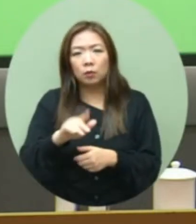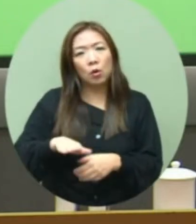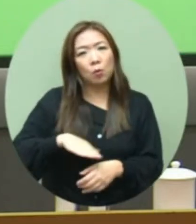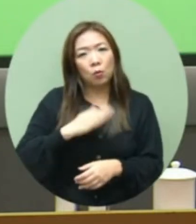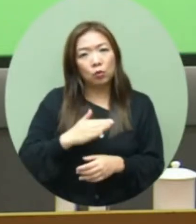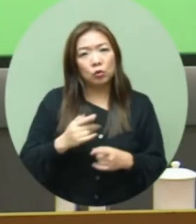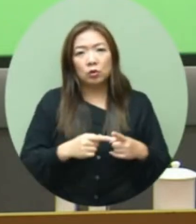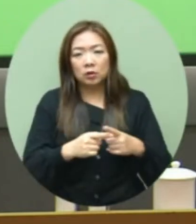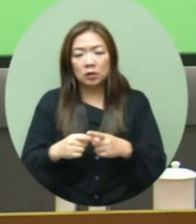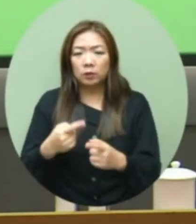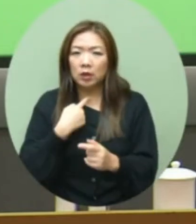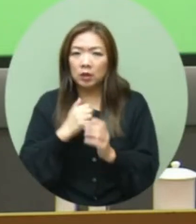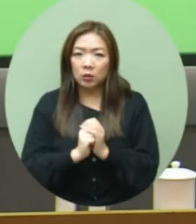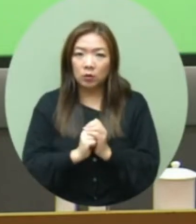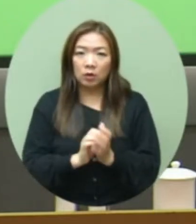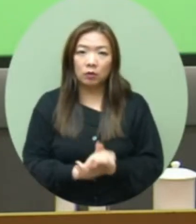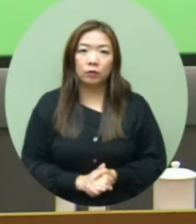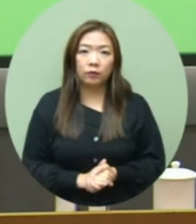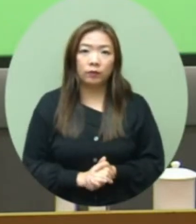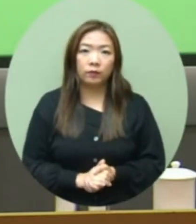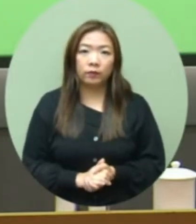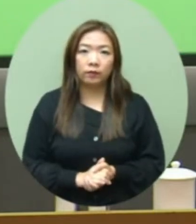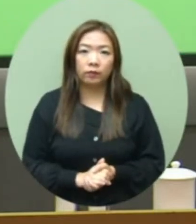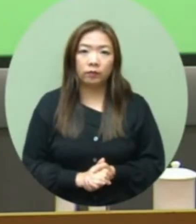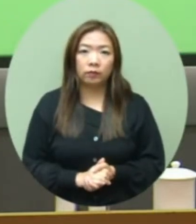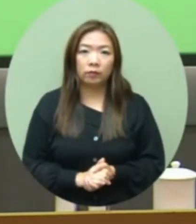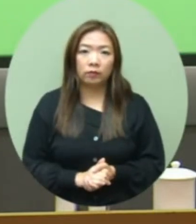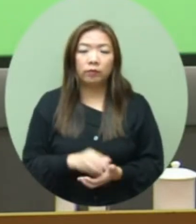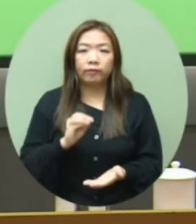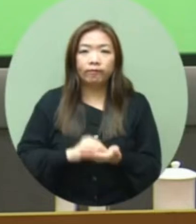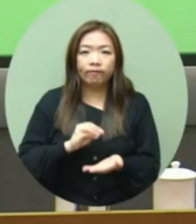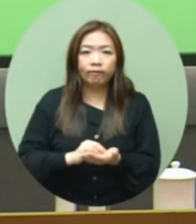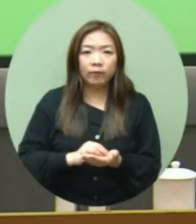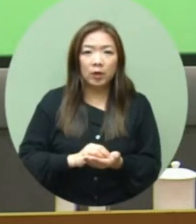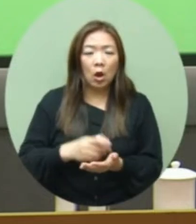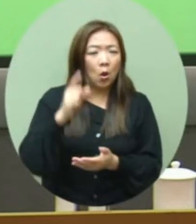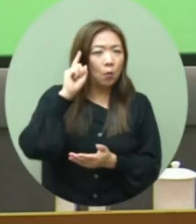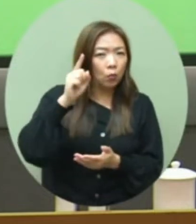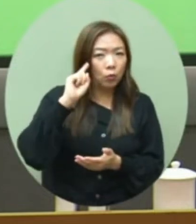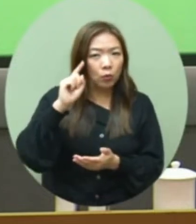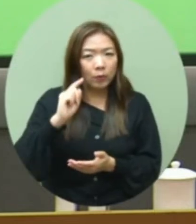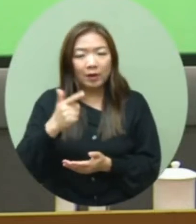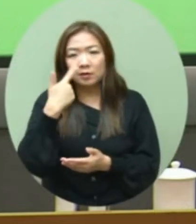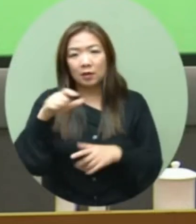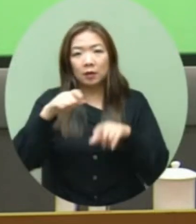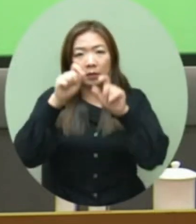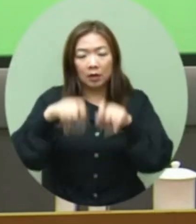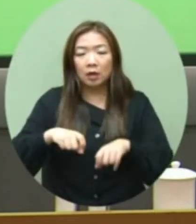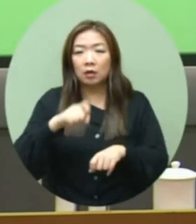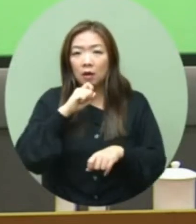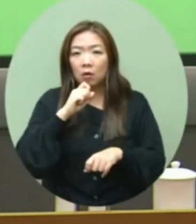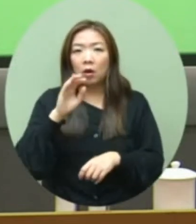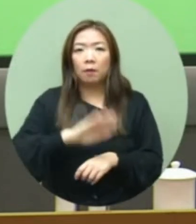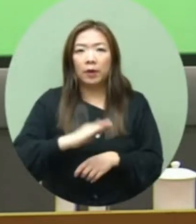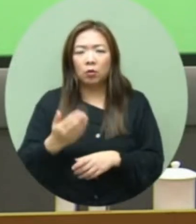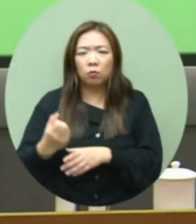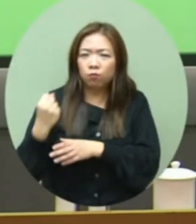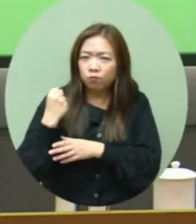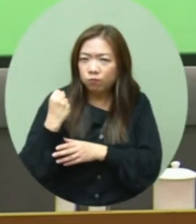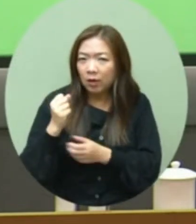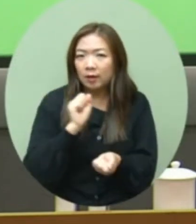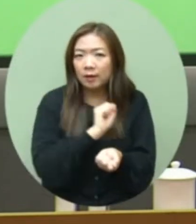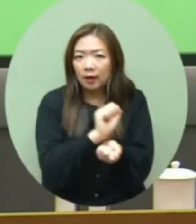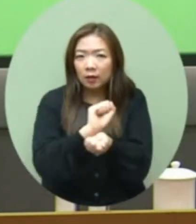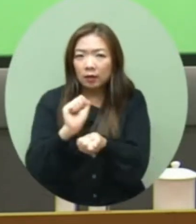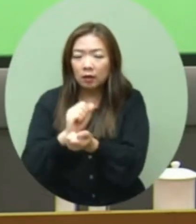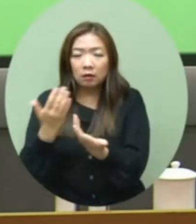lives. What we'd like to do is to do things to benefit people and to meet their needs. Every day